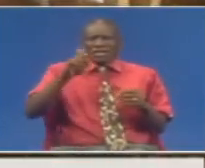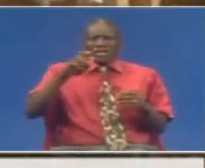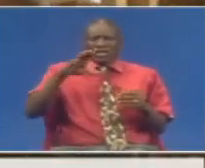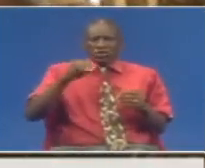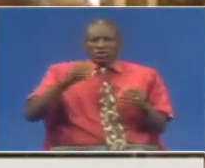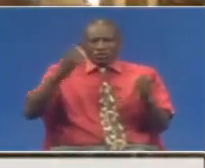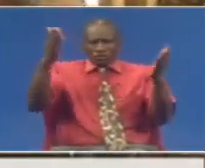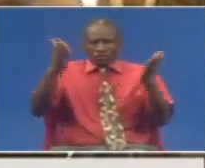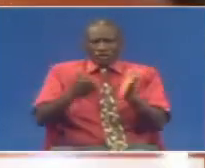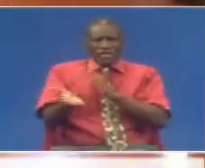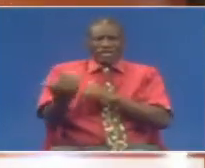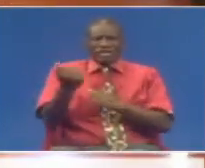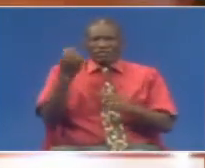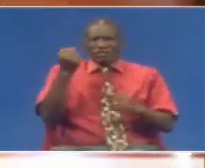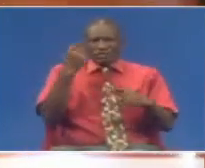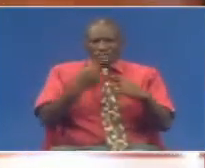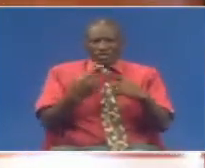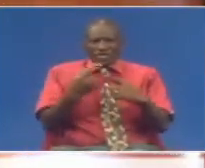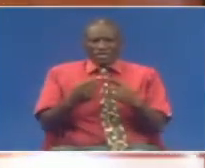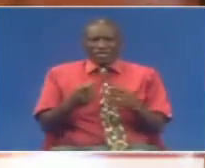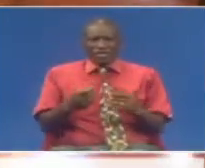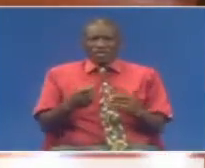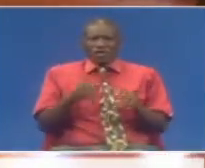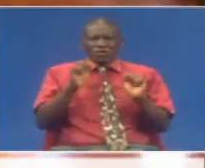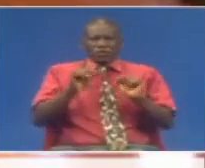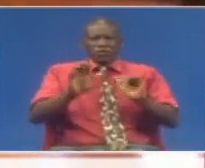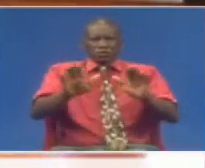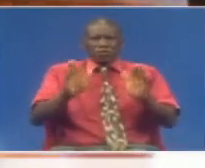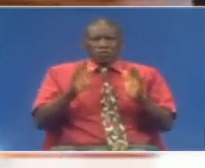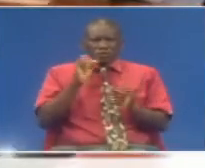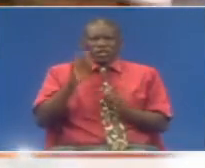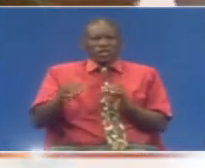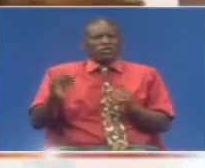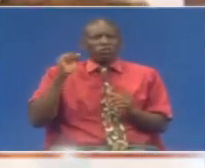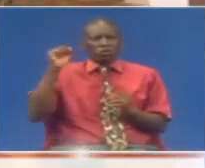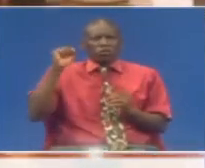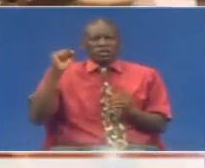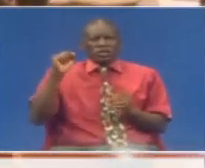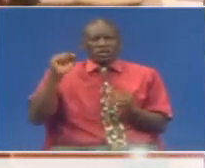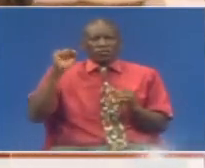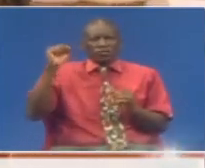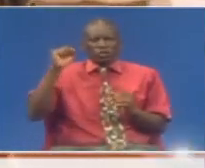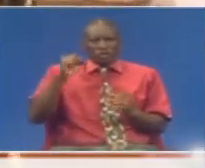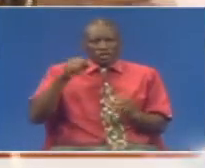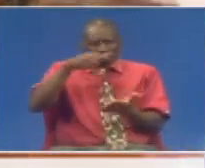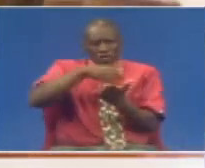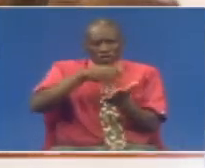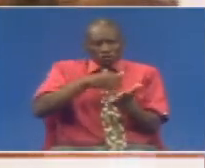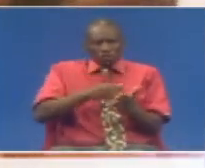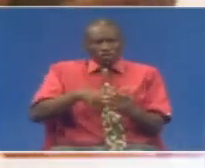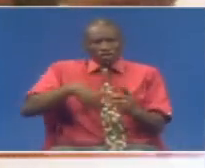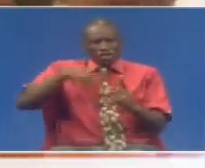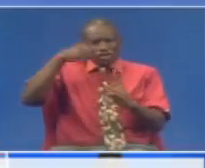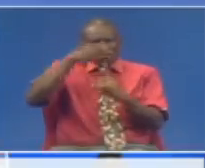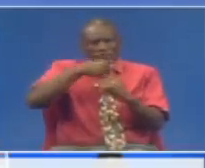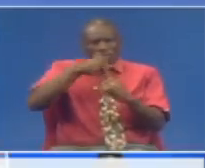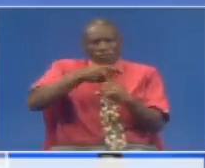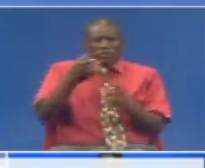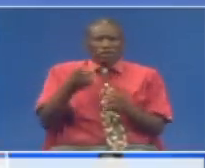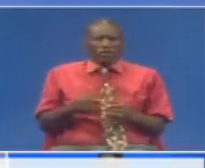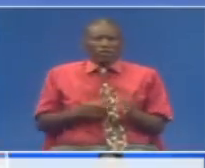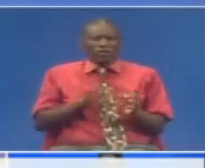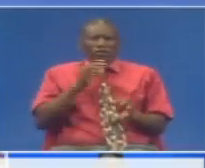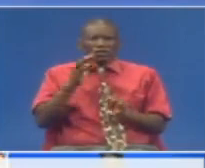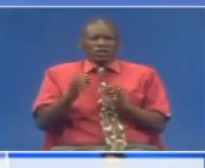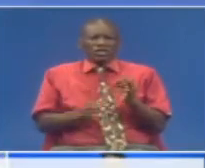Belt in the last 5 years would have been averted if only politics hadn't taken center stage in a battle of wits. When we